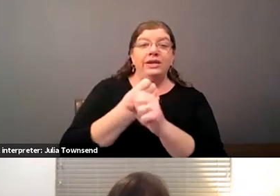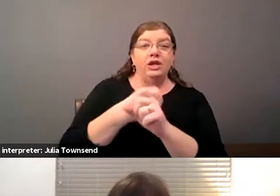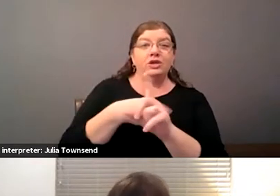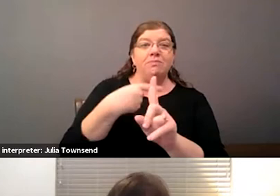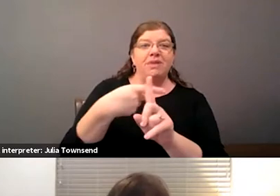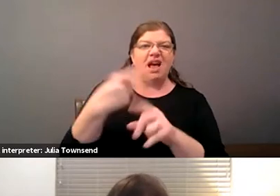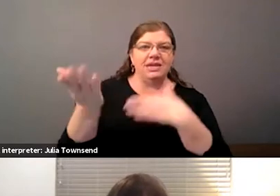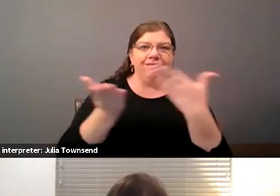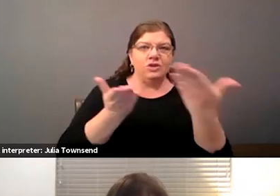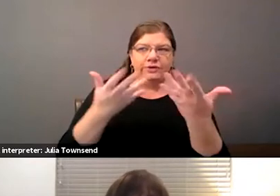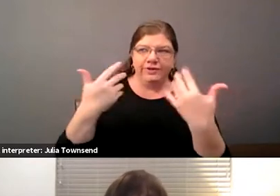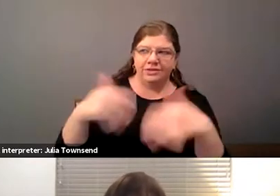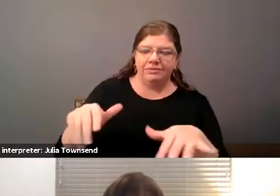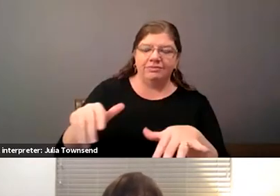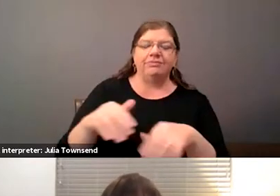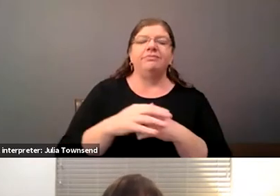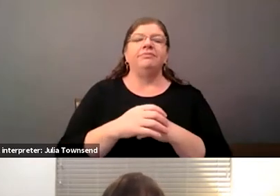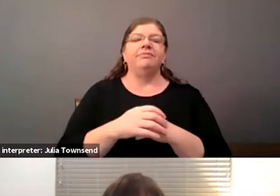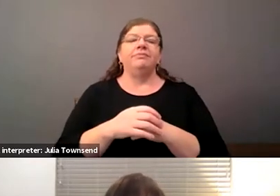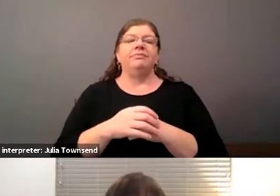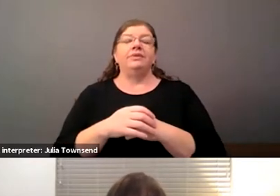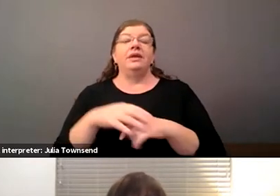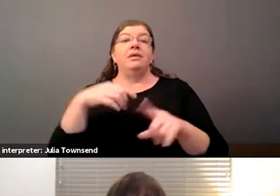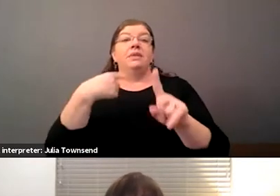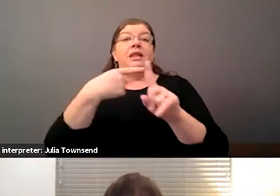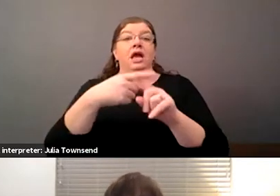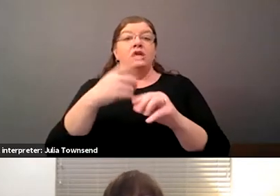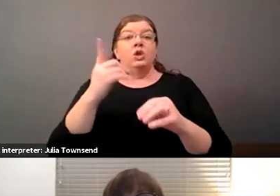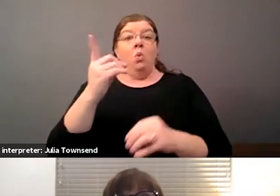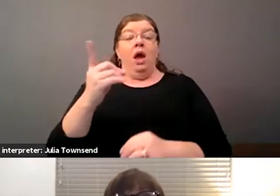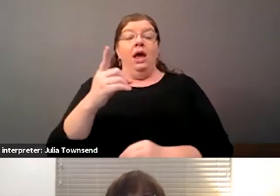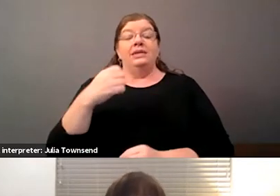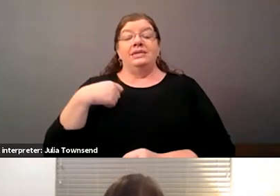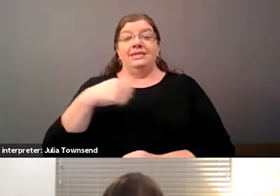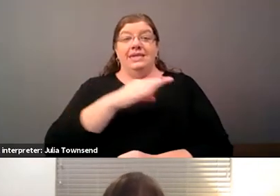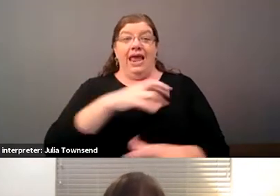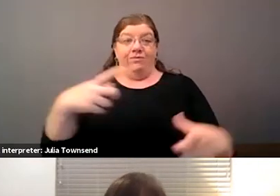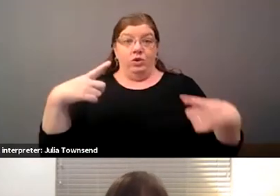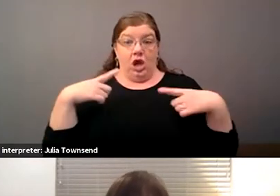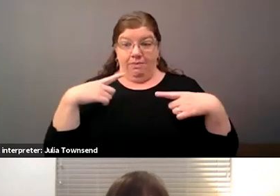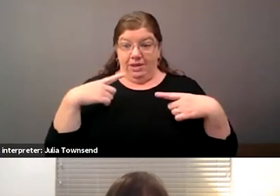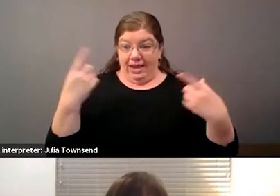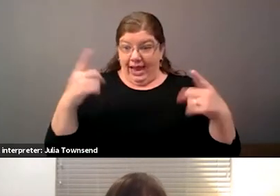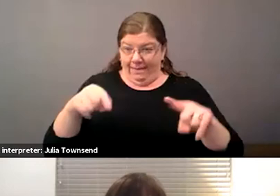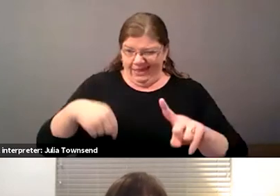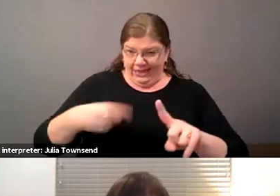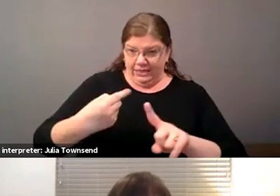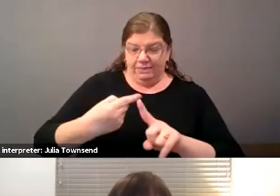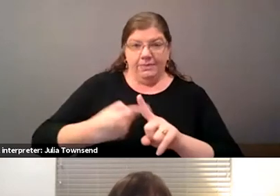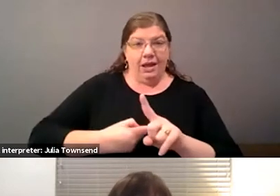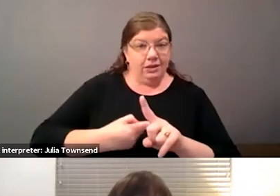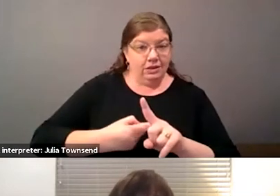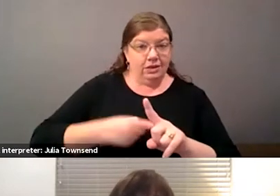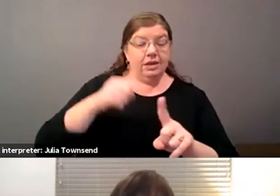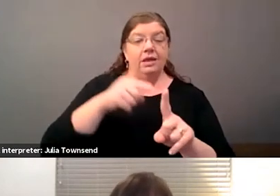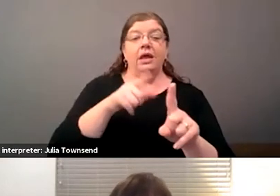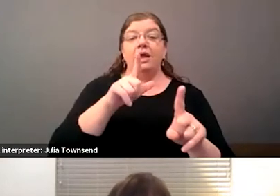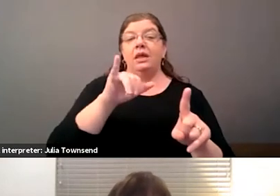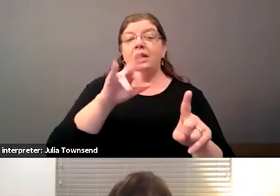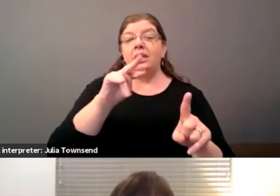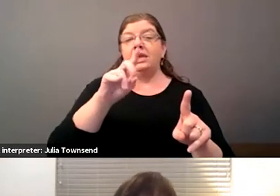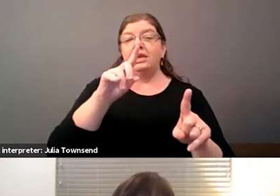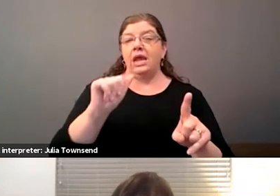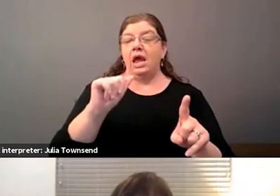of service we also have one classified retirement that actually happened this month and that is linda